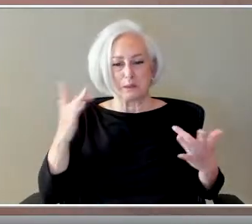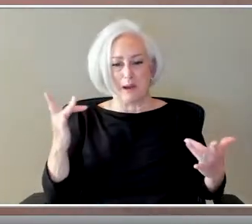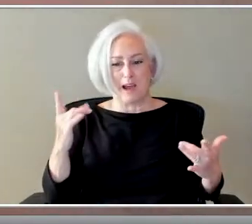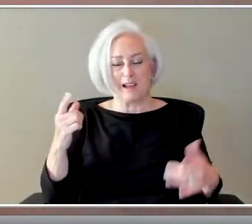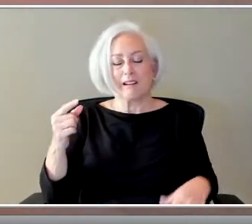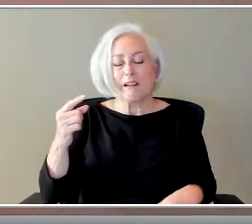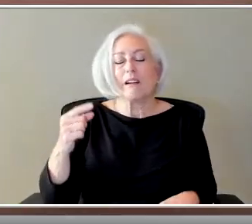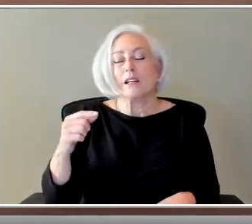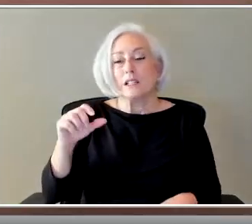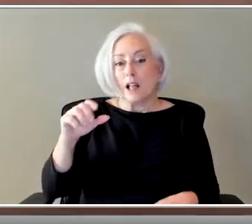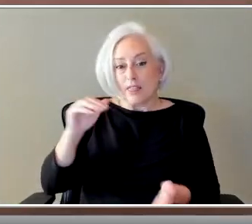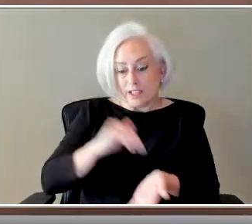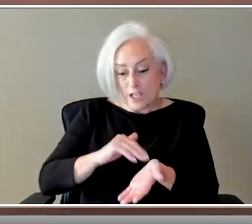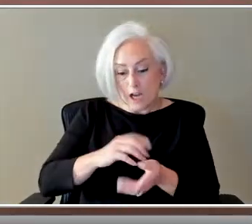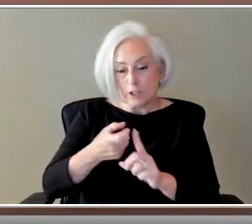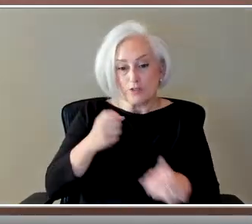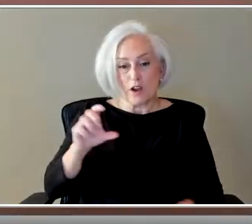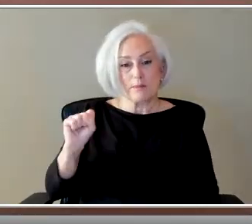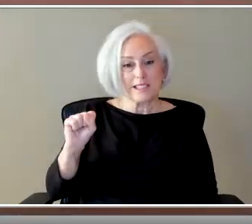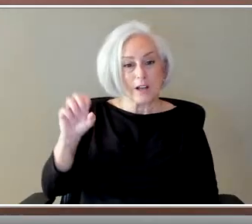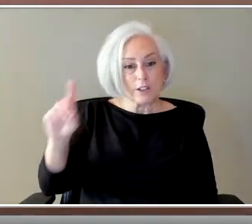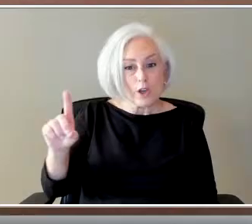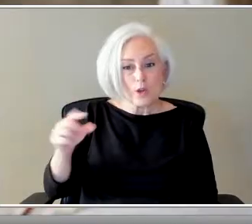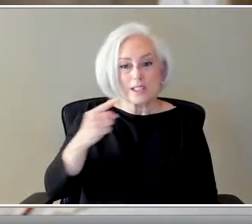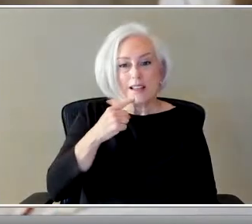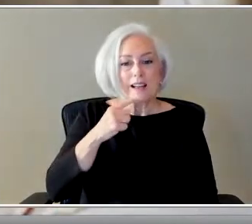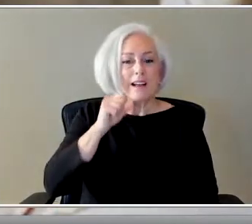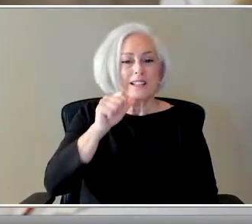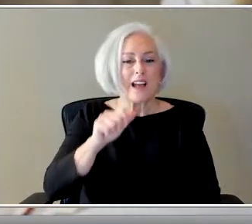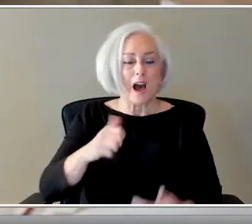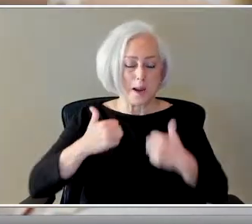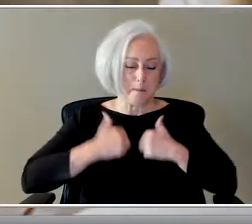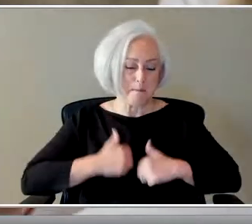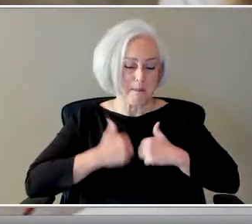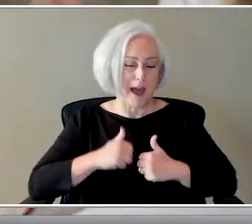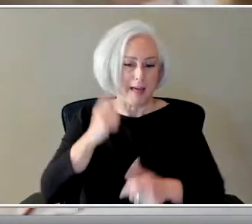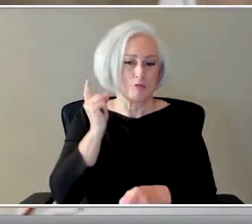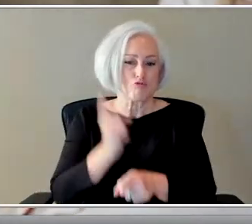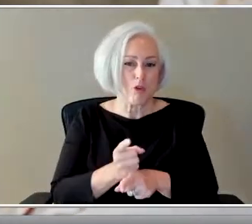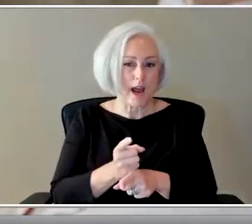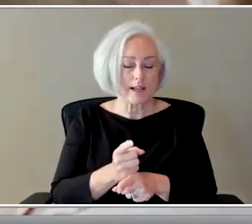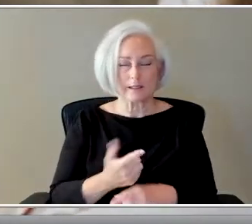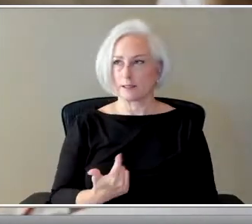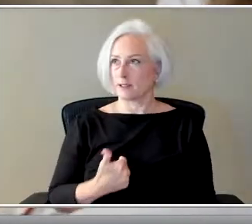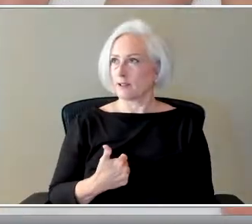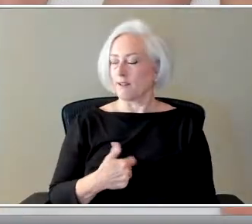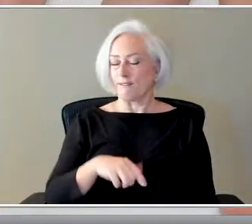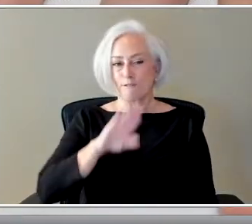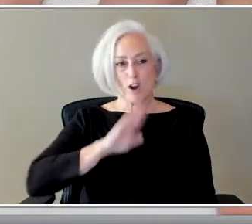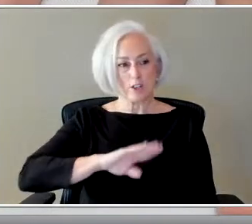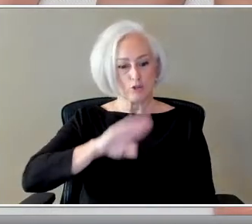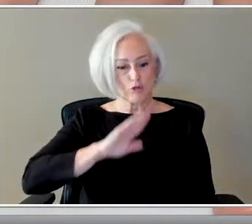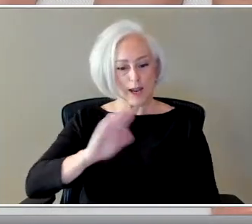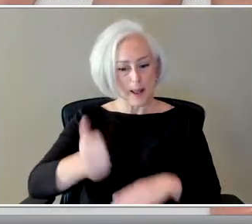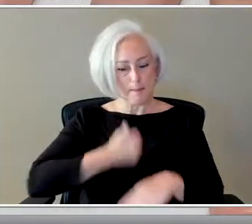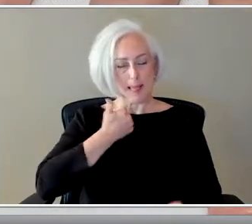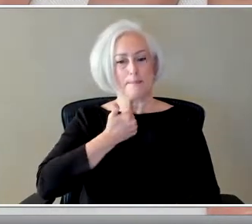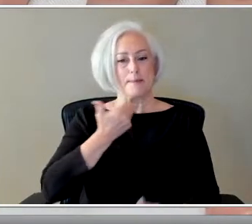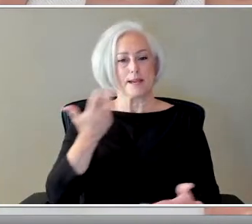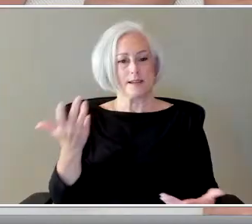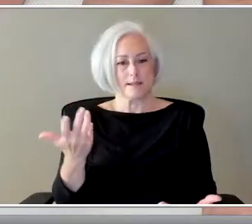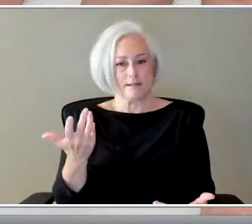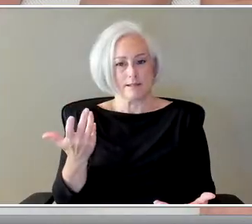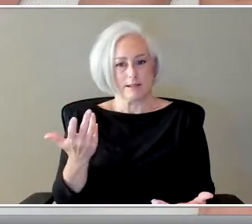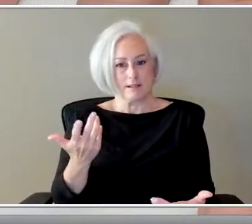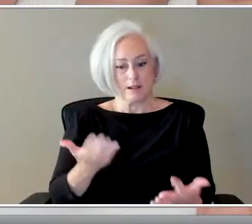told her it was because she wasn't bathing her properly. It was frustrating that I was being blamed. Over the years, the orange